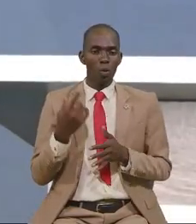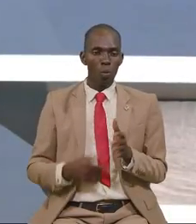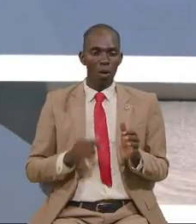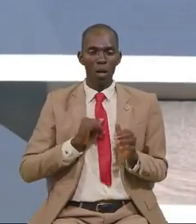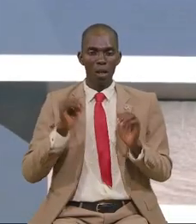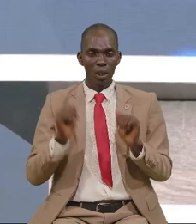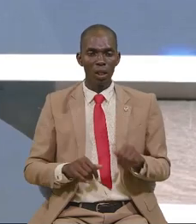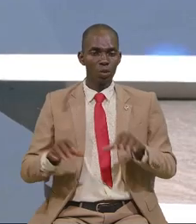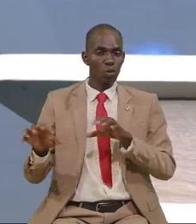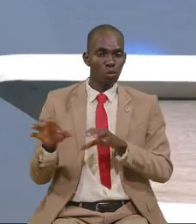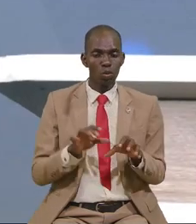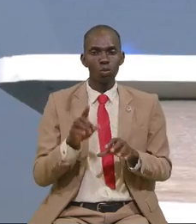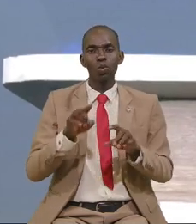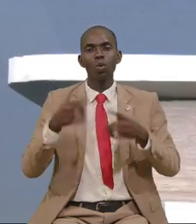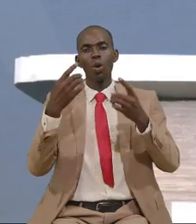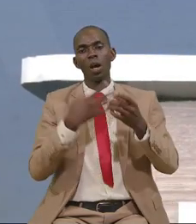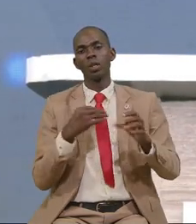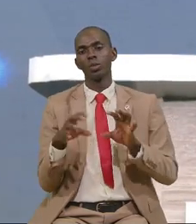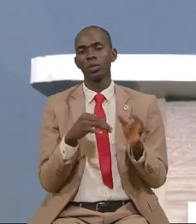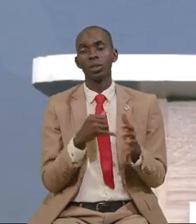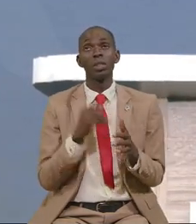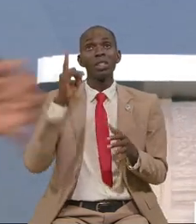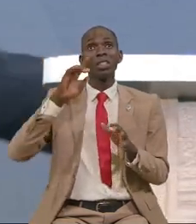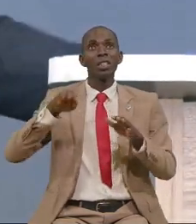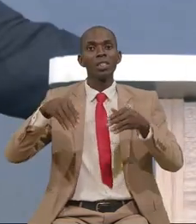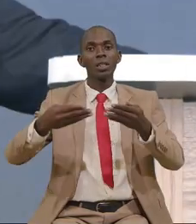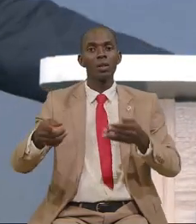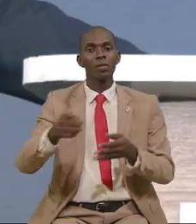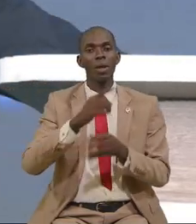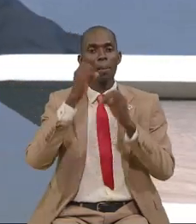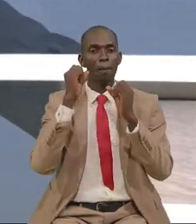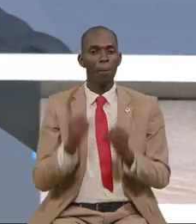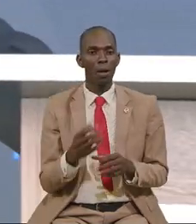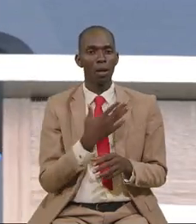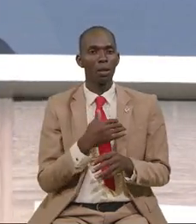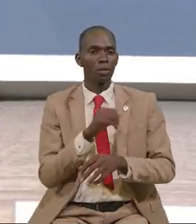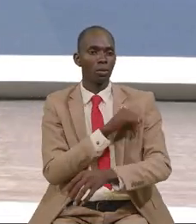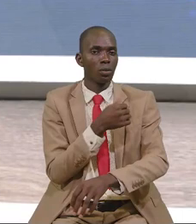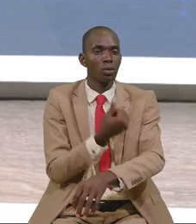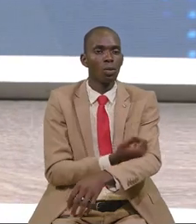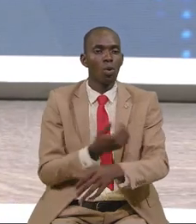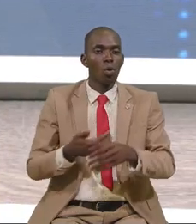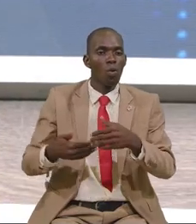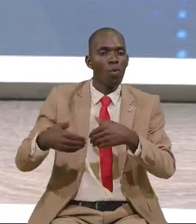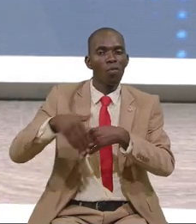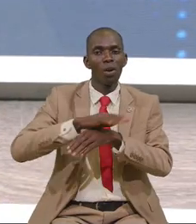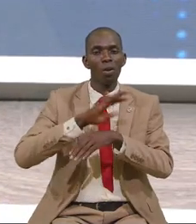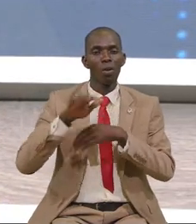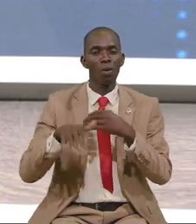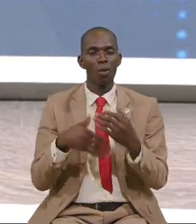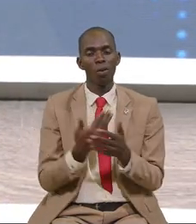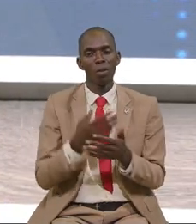go and do that. He gave them power and authority over all